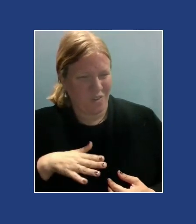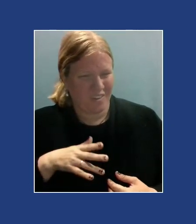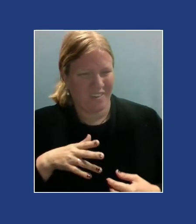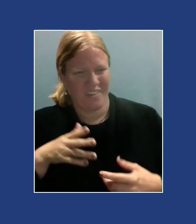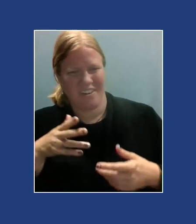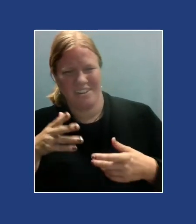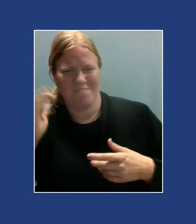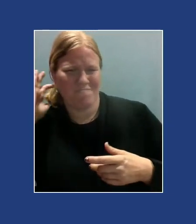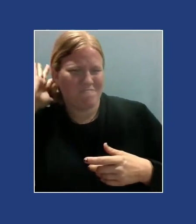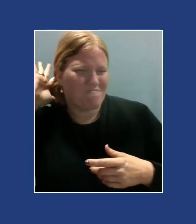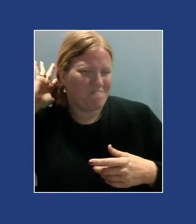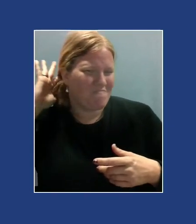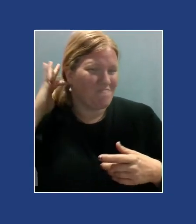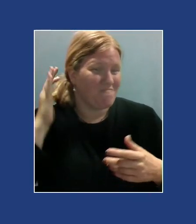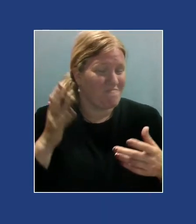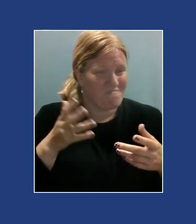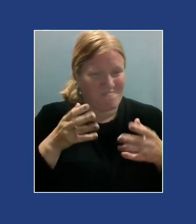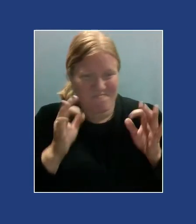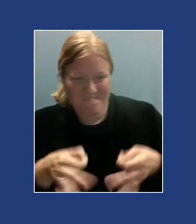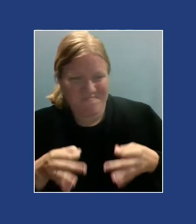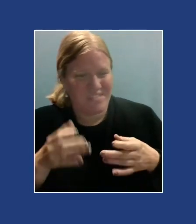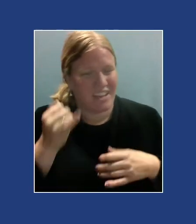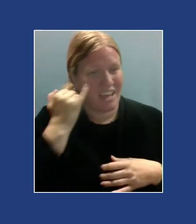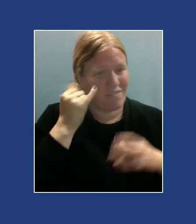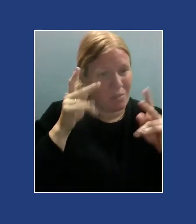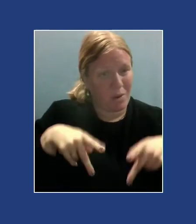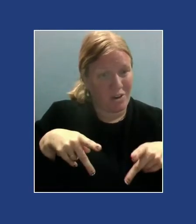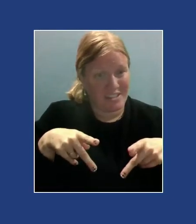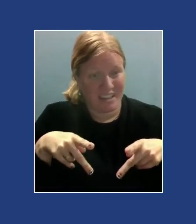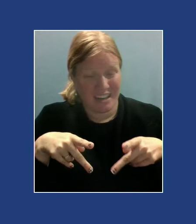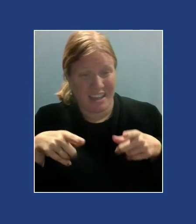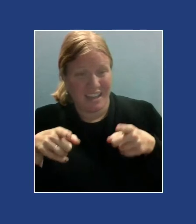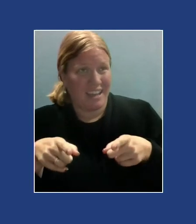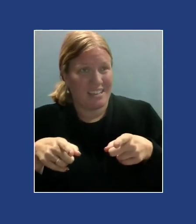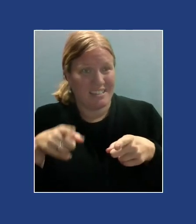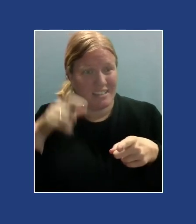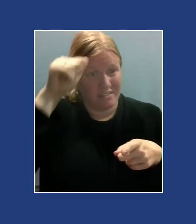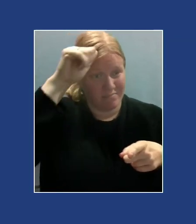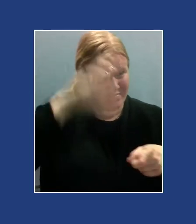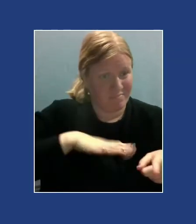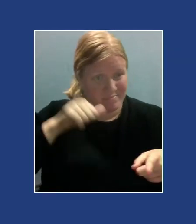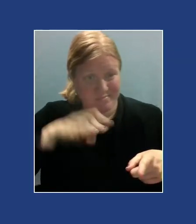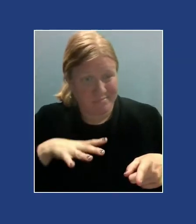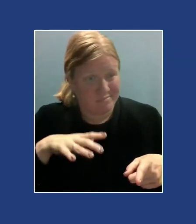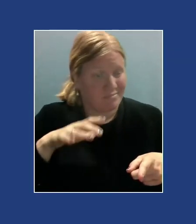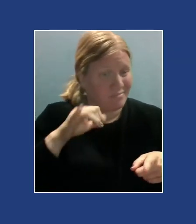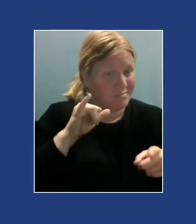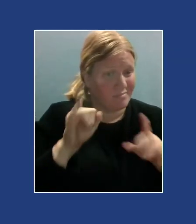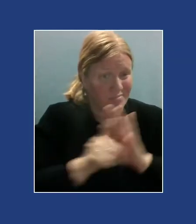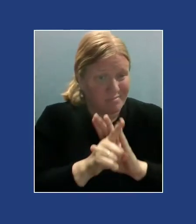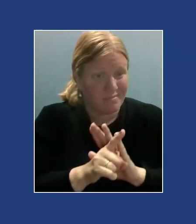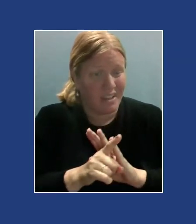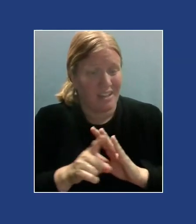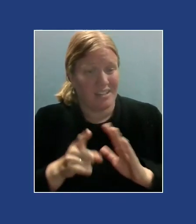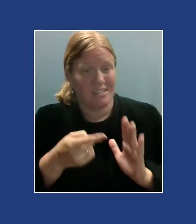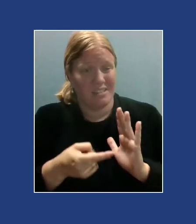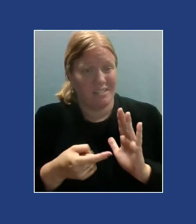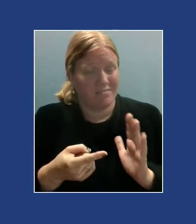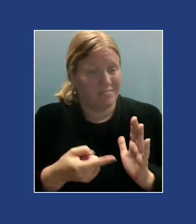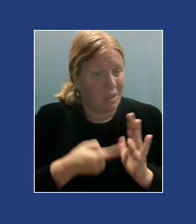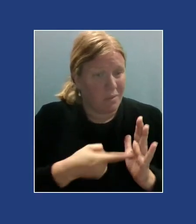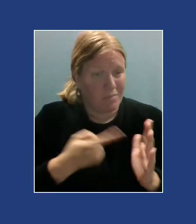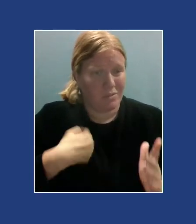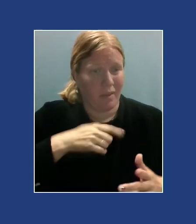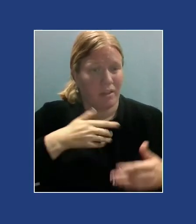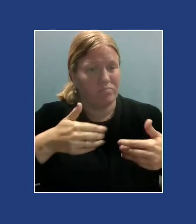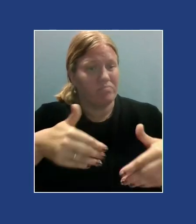this person is in fact transgender or gender diverse, and delaying or creating various barriers to flat out denying access to gender-affirming medical and